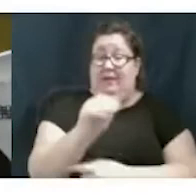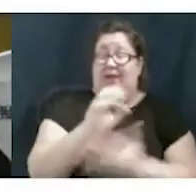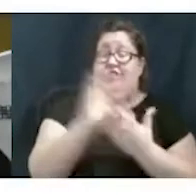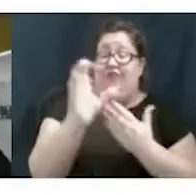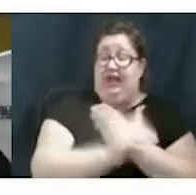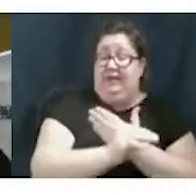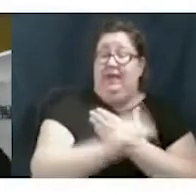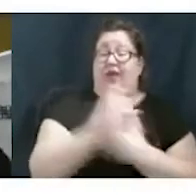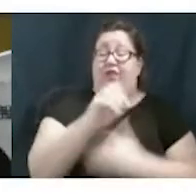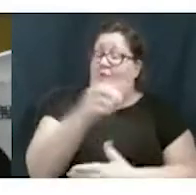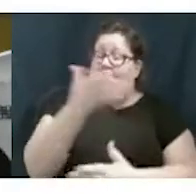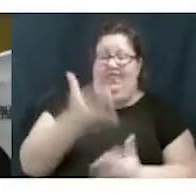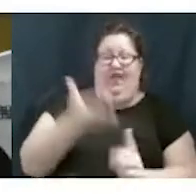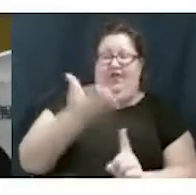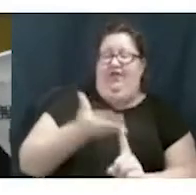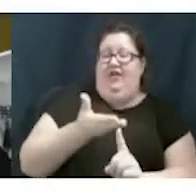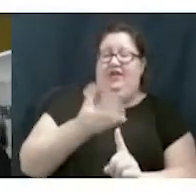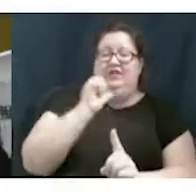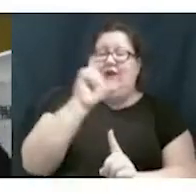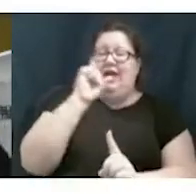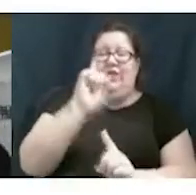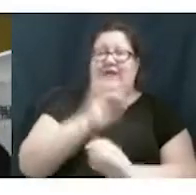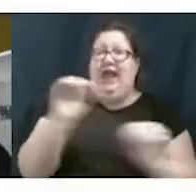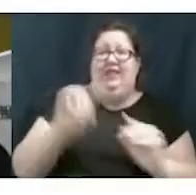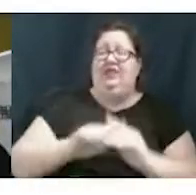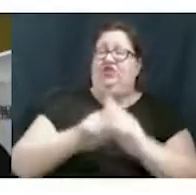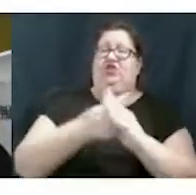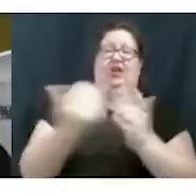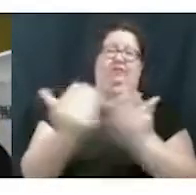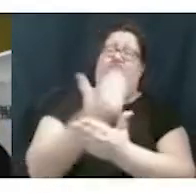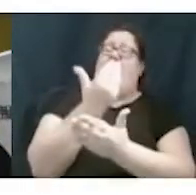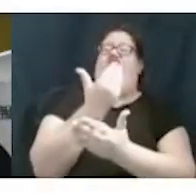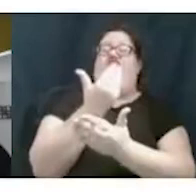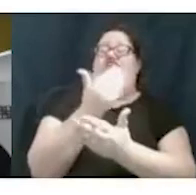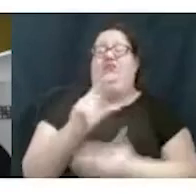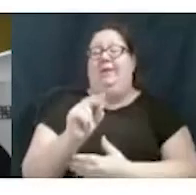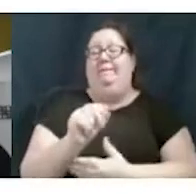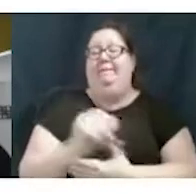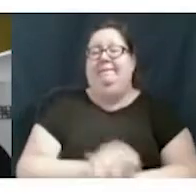and so I don't think anything's being created from scratch, and so it should be a